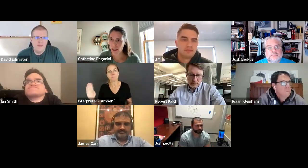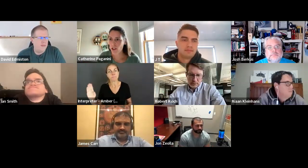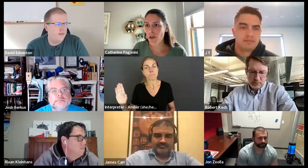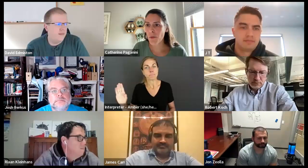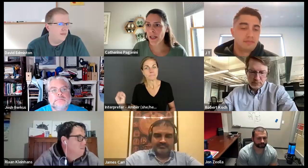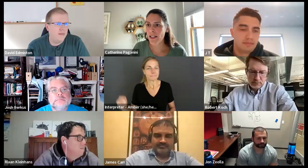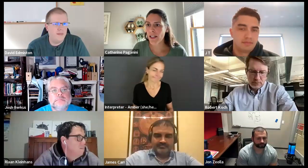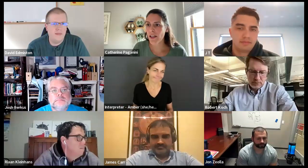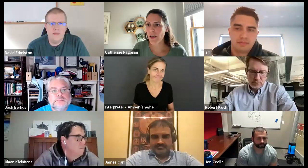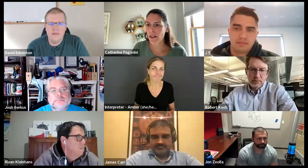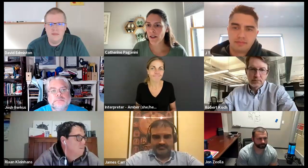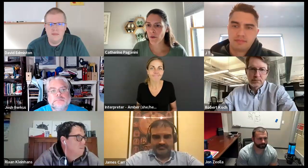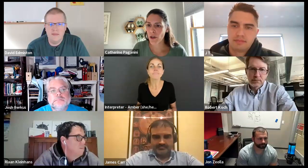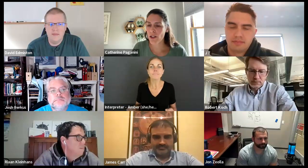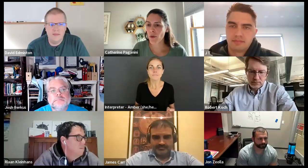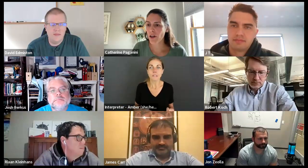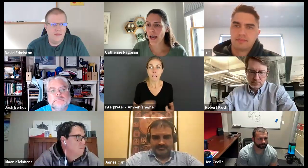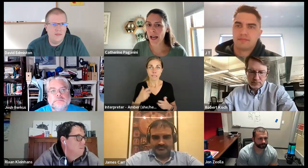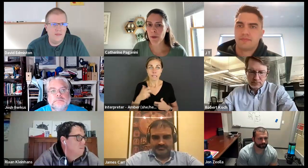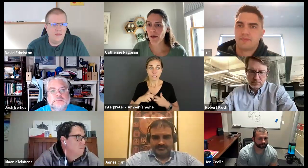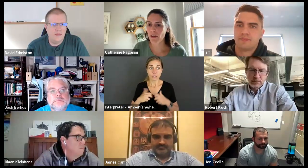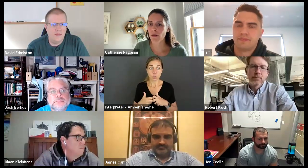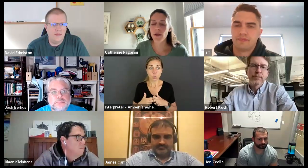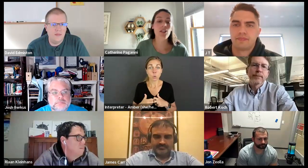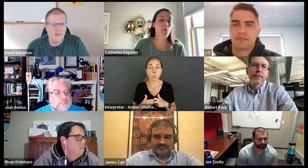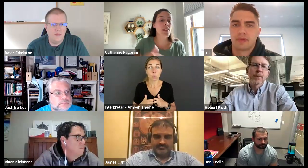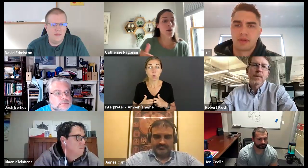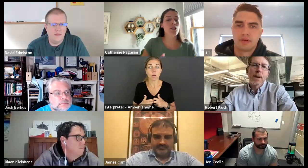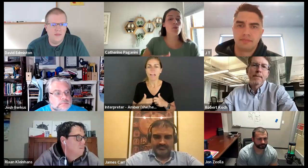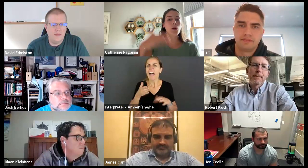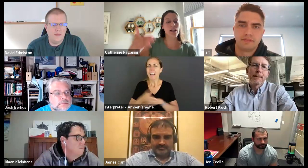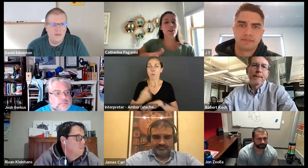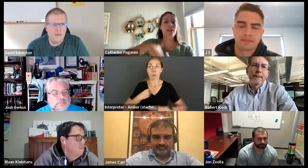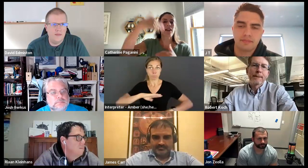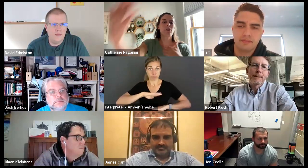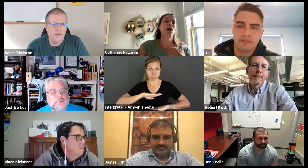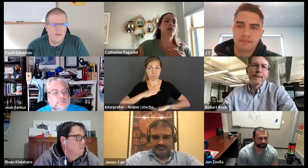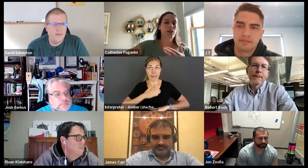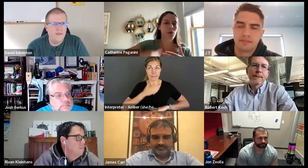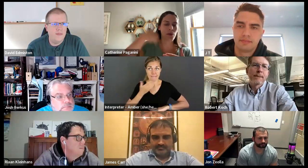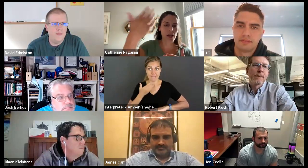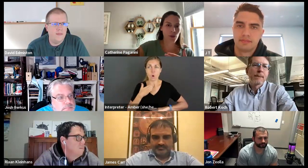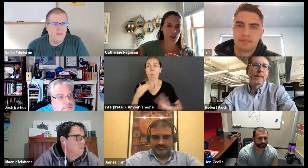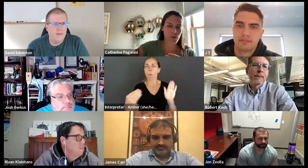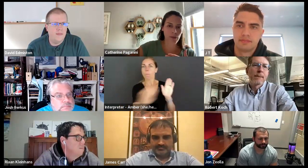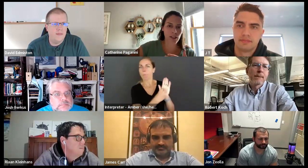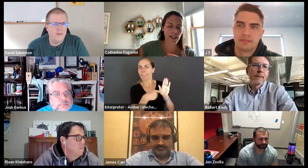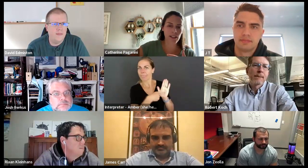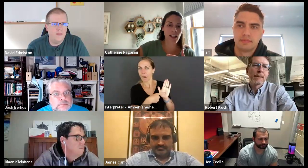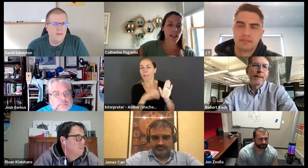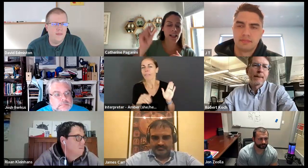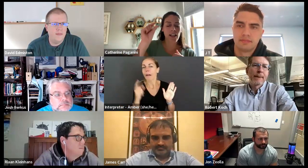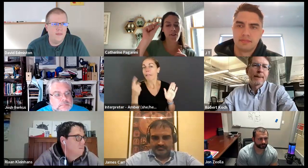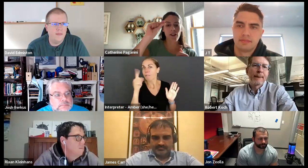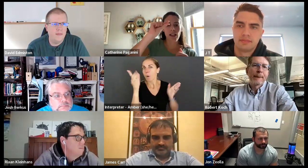so the issue, basically, once we are happy with something, we just put it there. That's kind of the public, what we kind of put to the public,